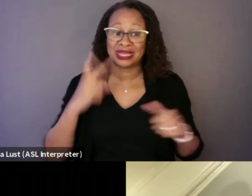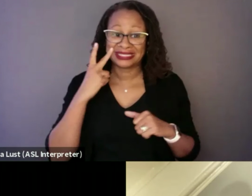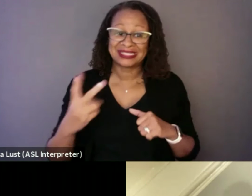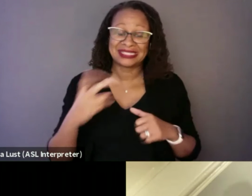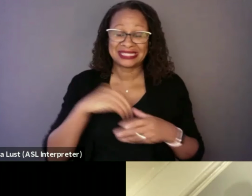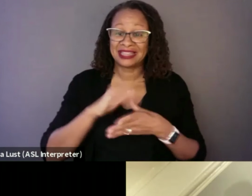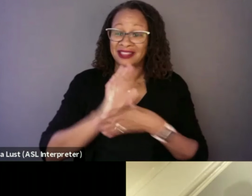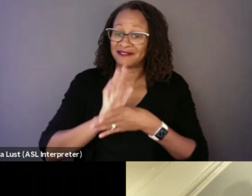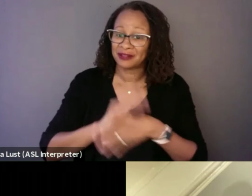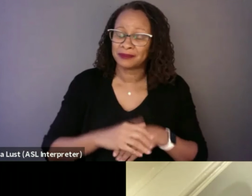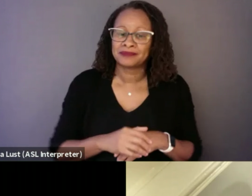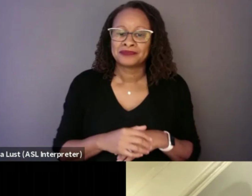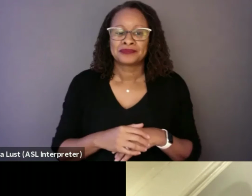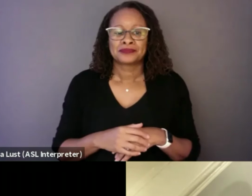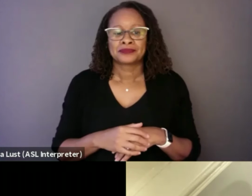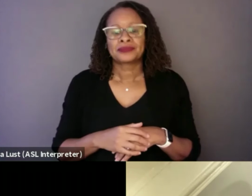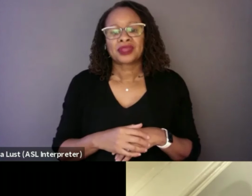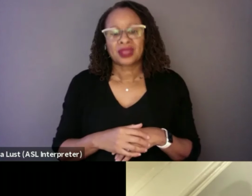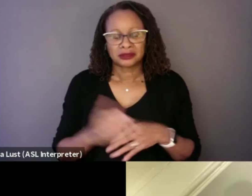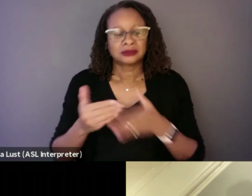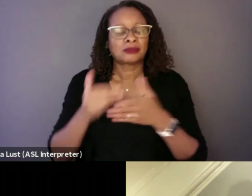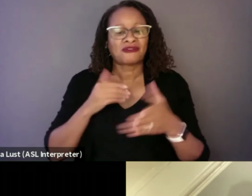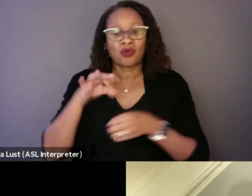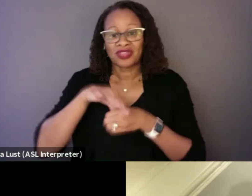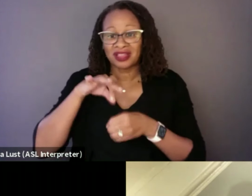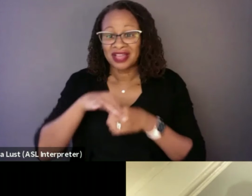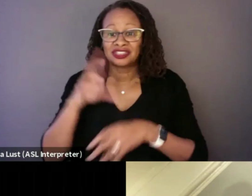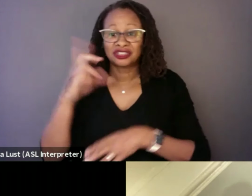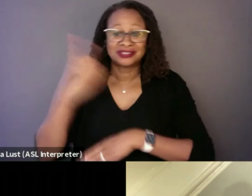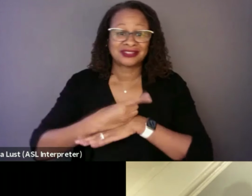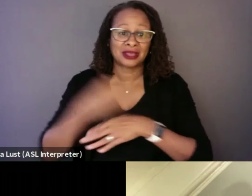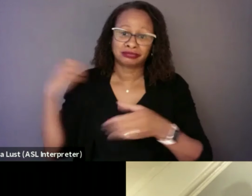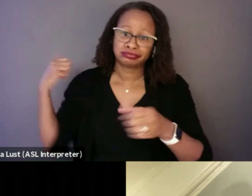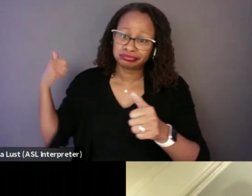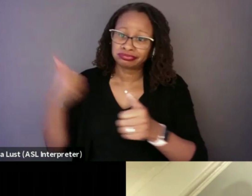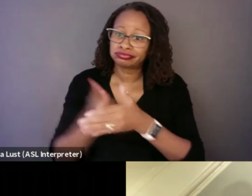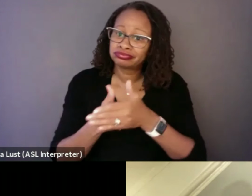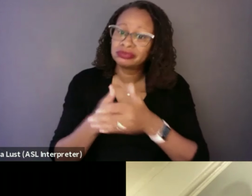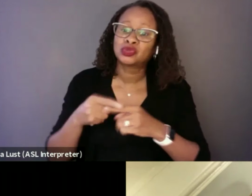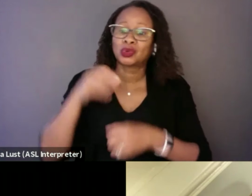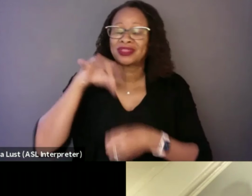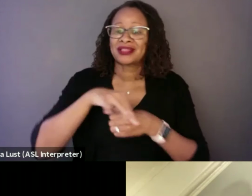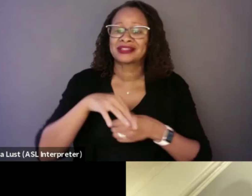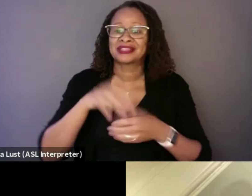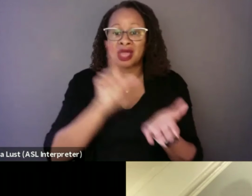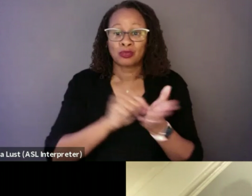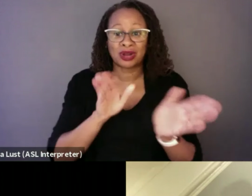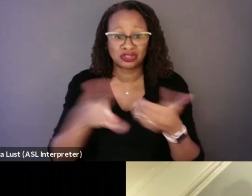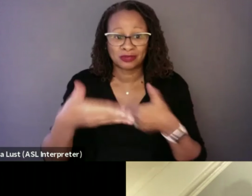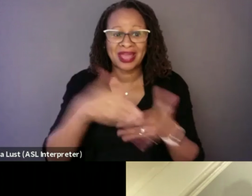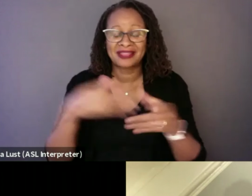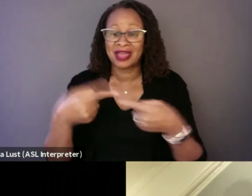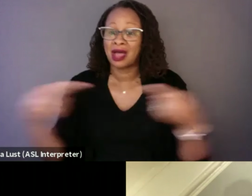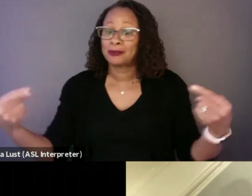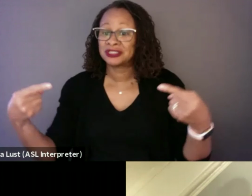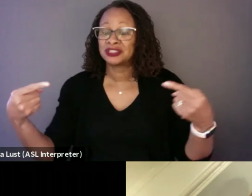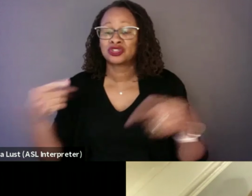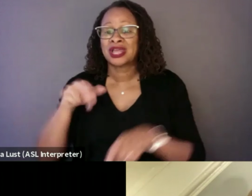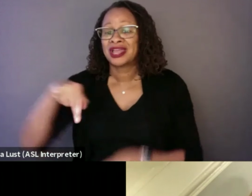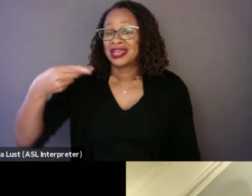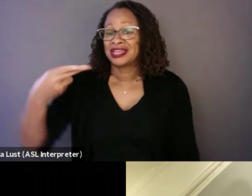the film, in you know, before the election day and running up to the election, the press room at the opposition headquarters is